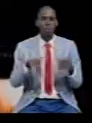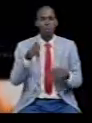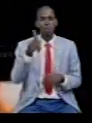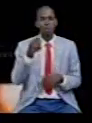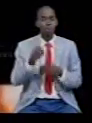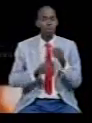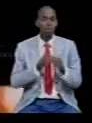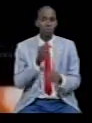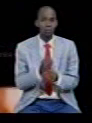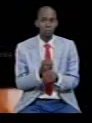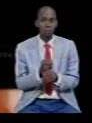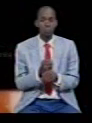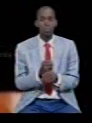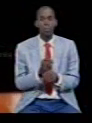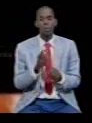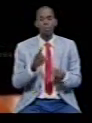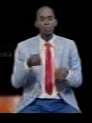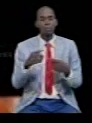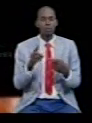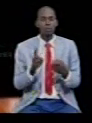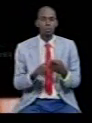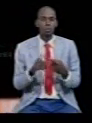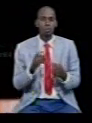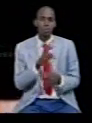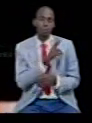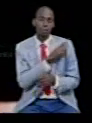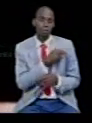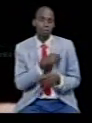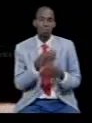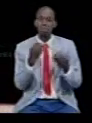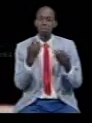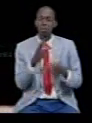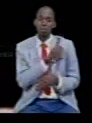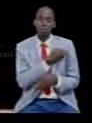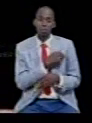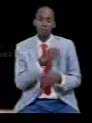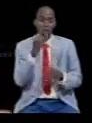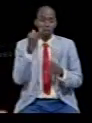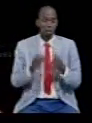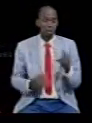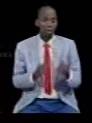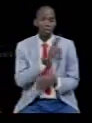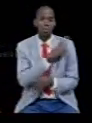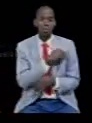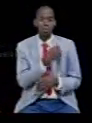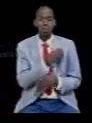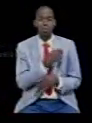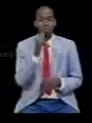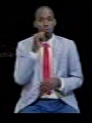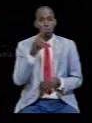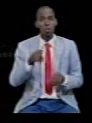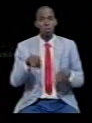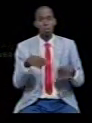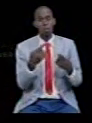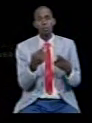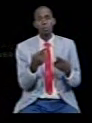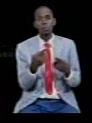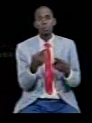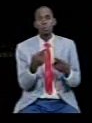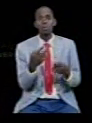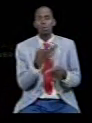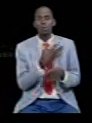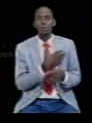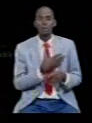I've been visiting many hospitals. The last one I went, the endoscope lab that did